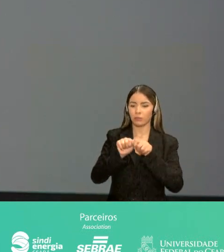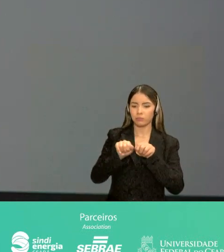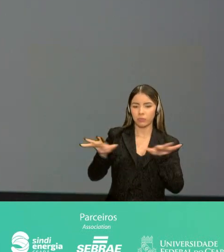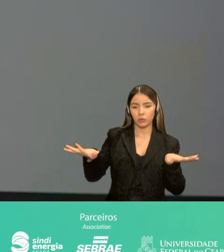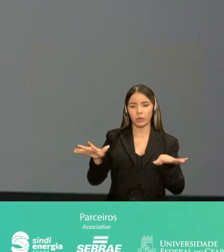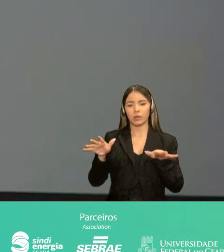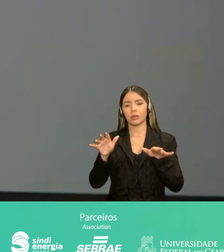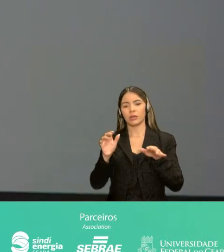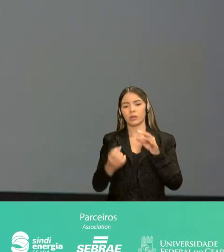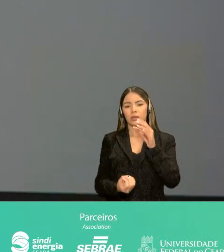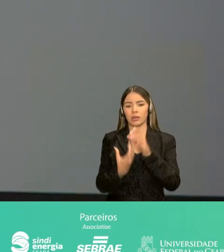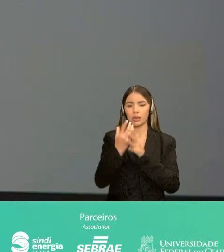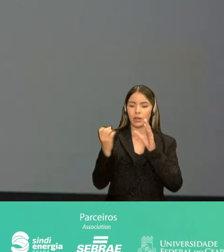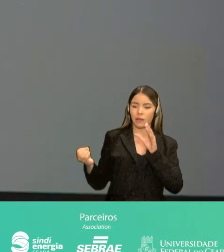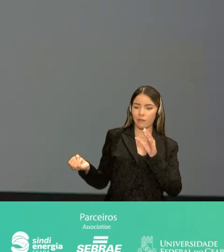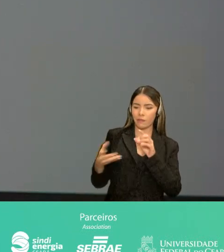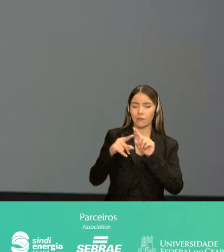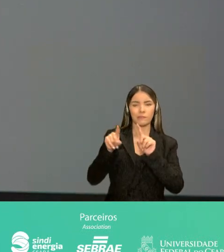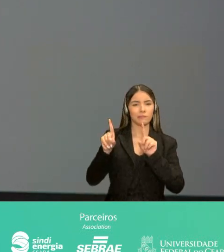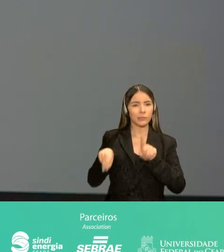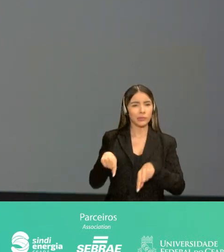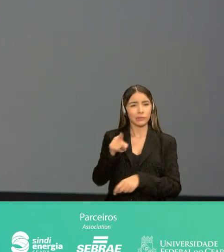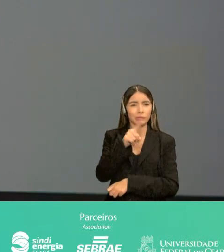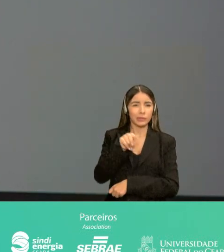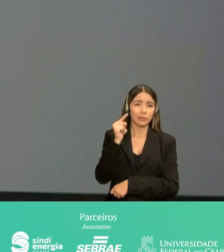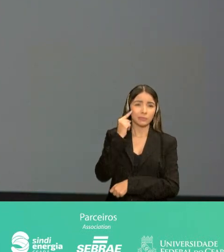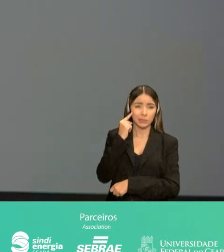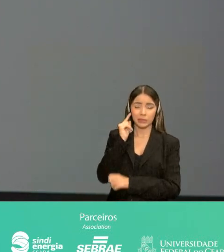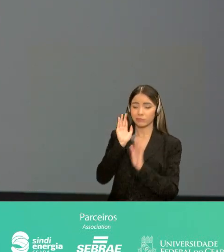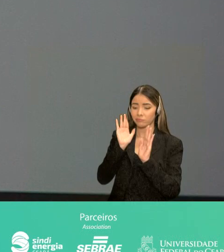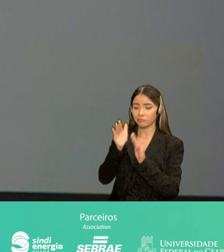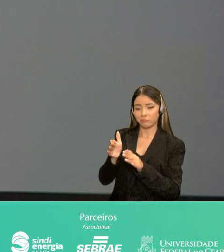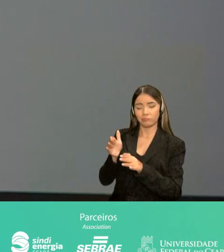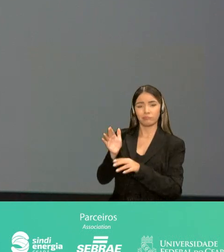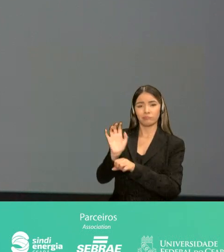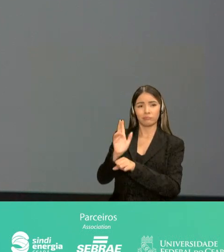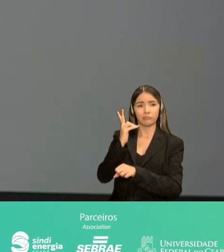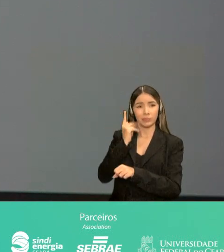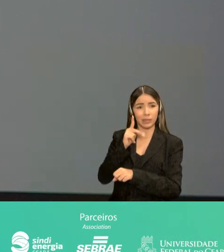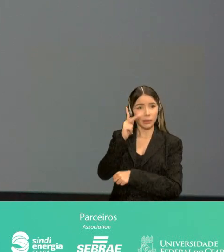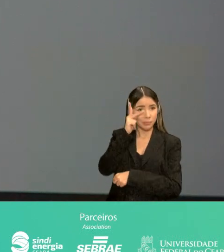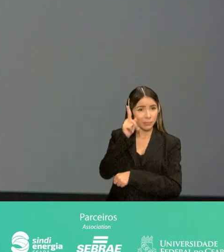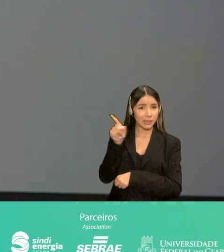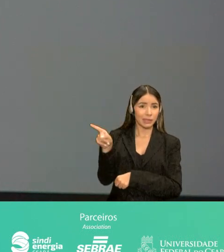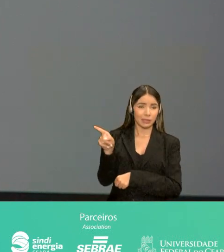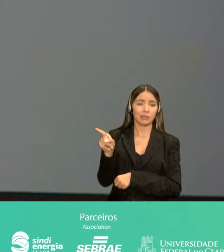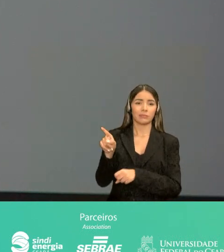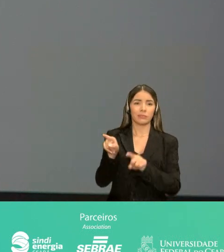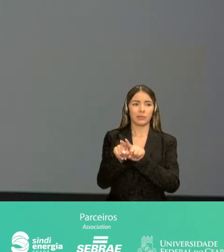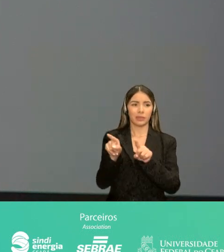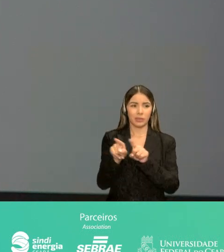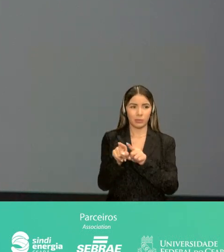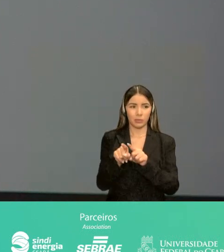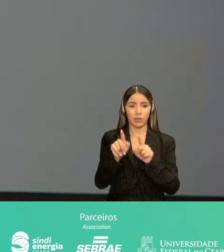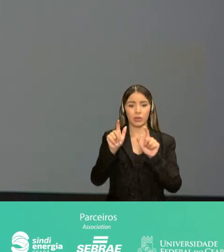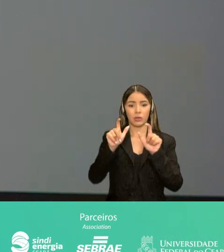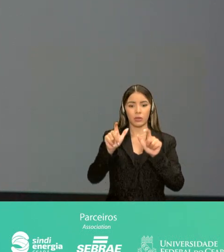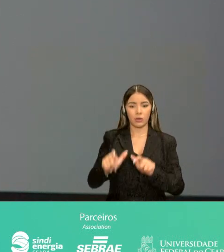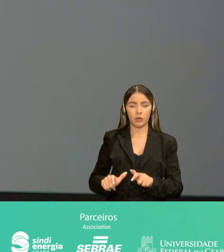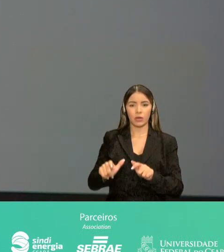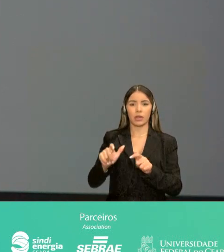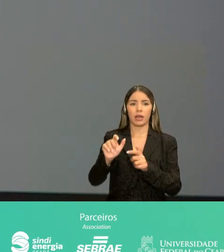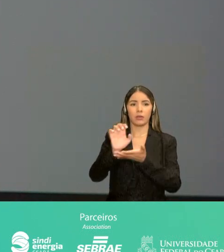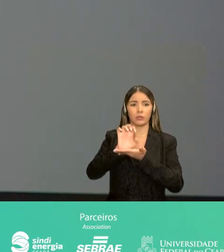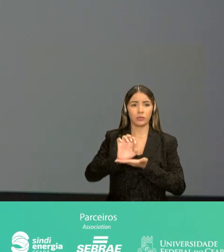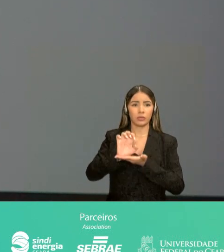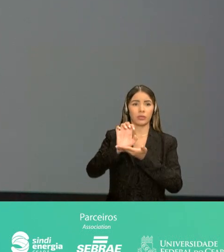when novas you think plantas, on opening new que plants. pensem So no think about Ceará, que Ceará, pensem think no about PCM, the exportation processing